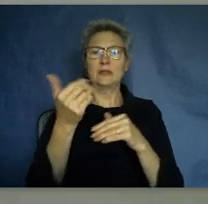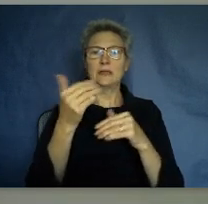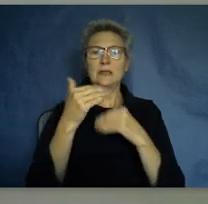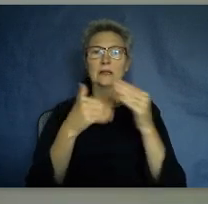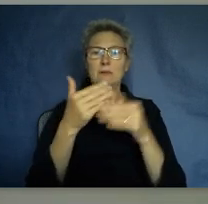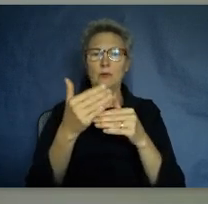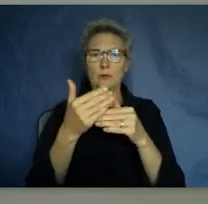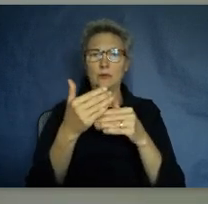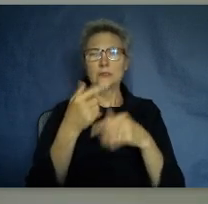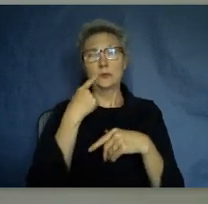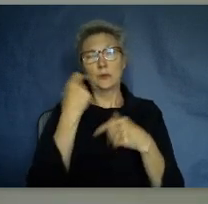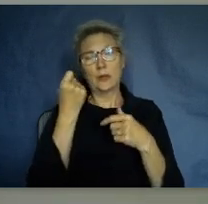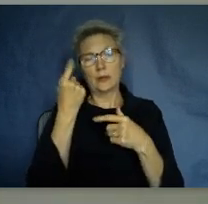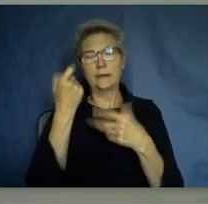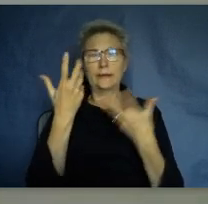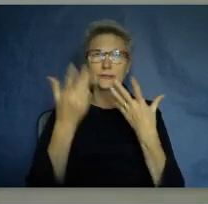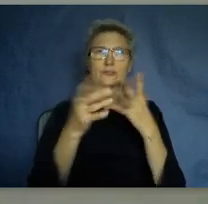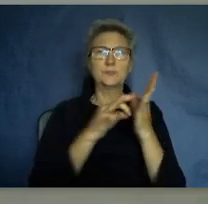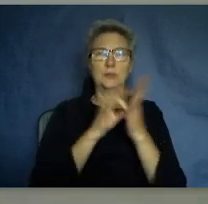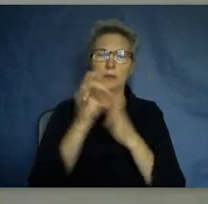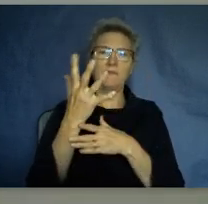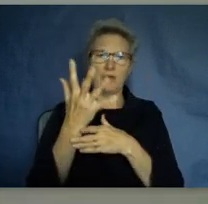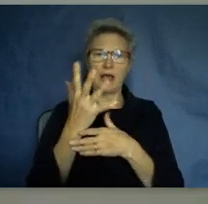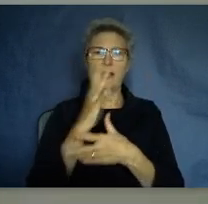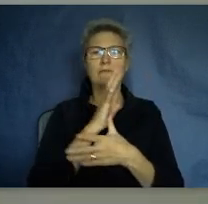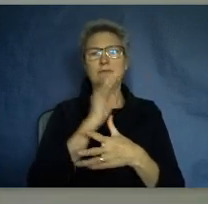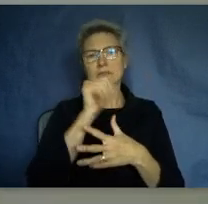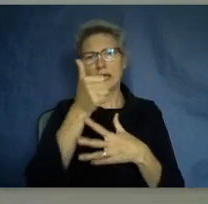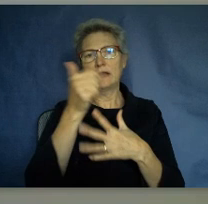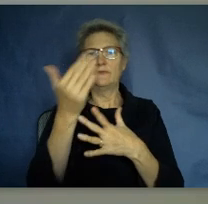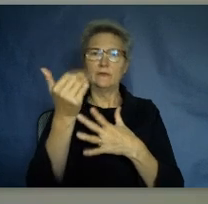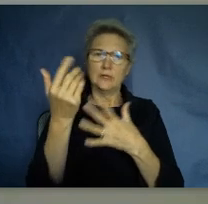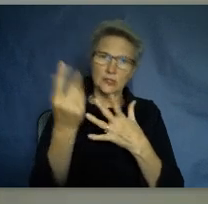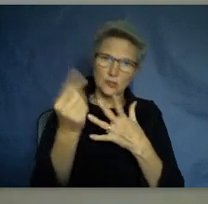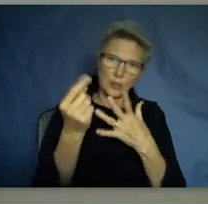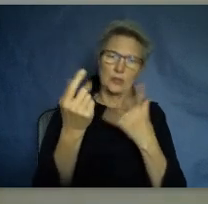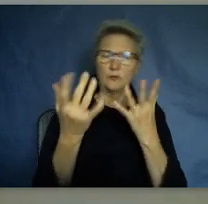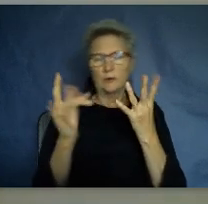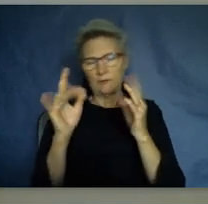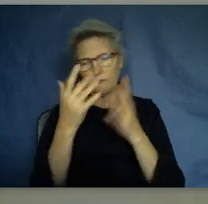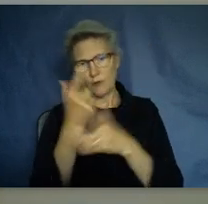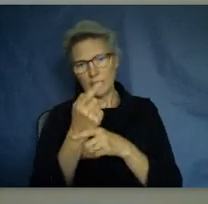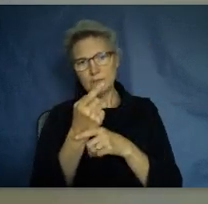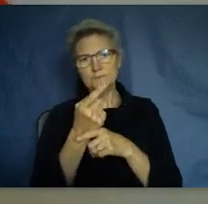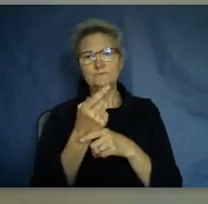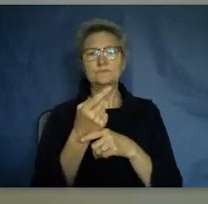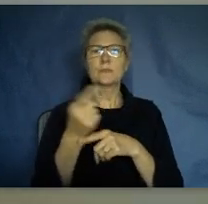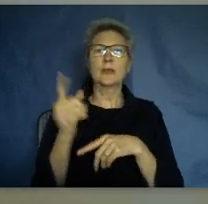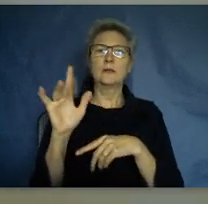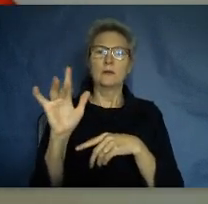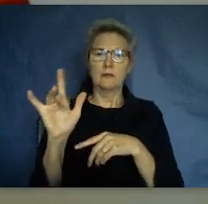You're probably starting to realize that you can just be counting by fives for this pattern.